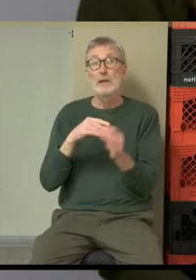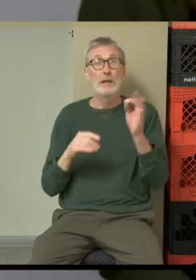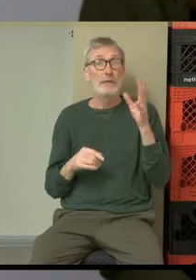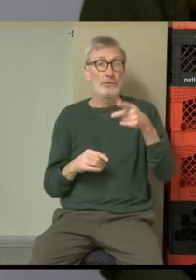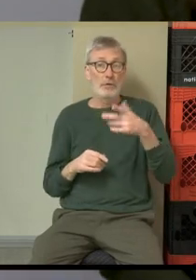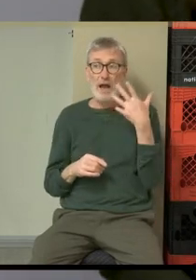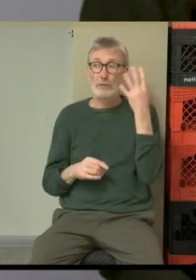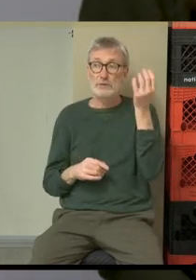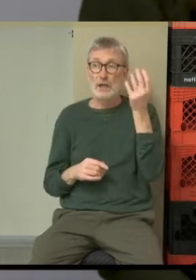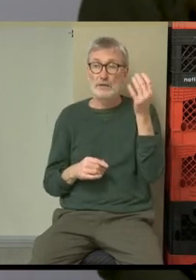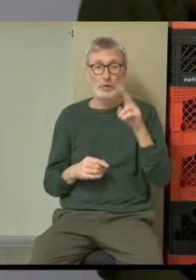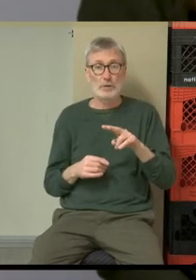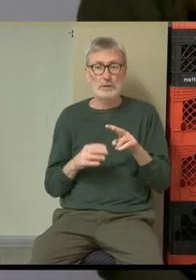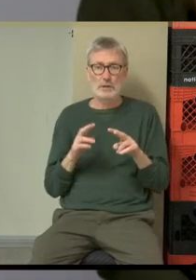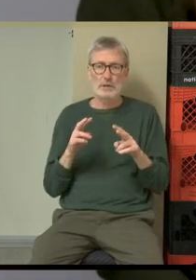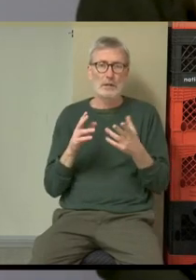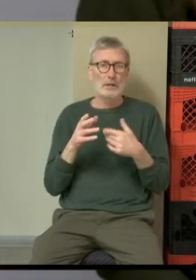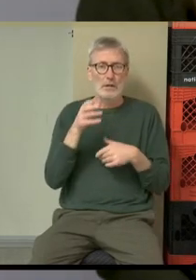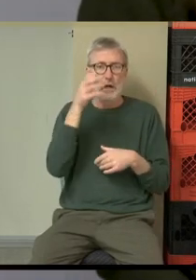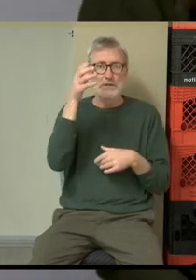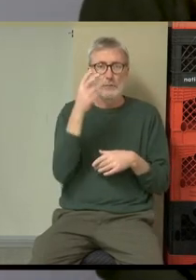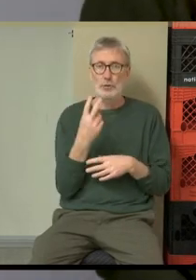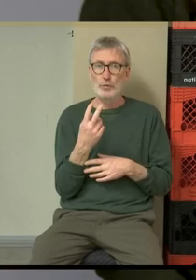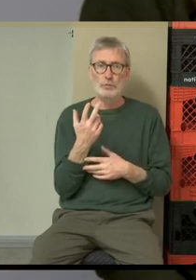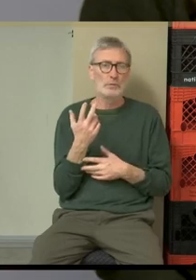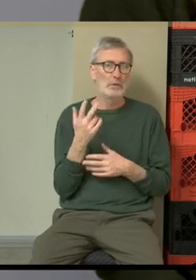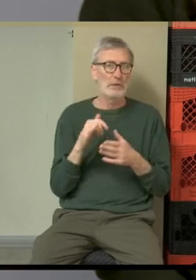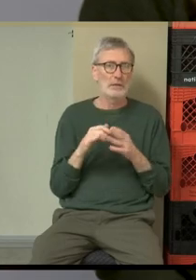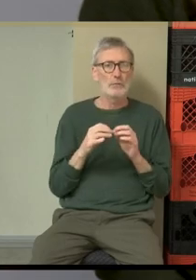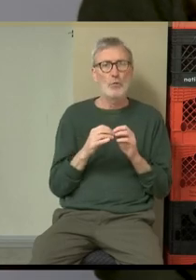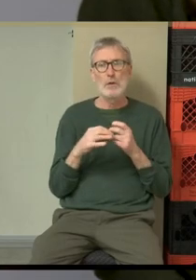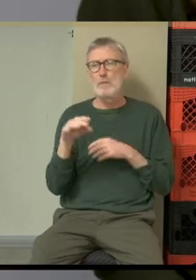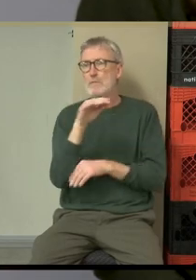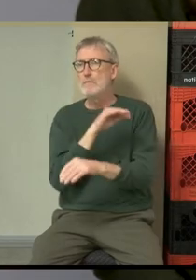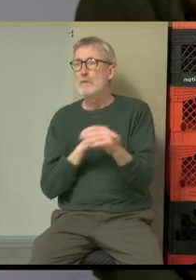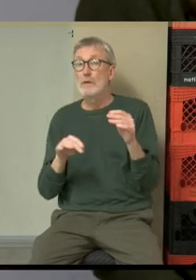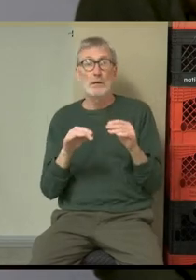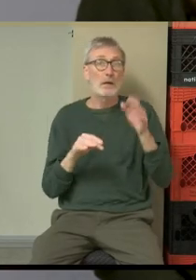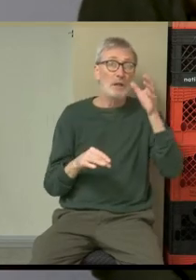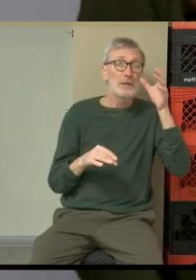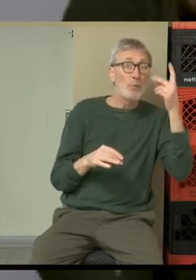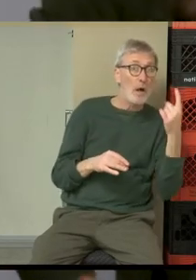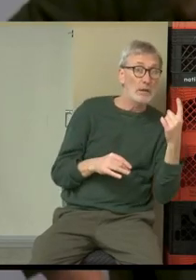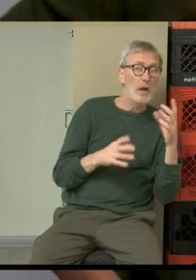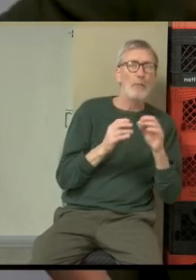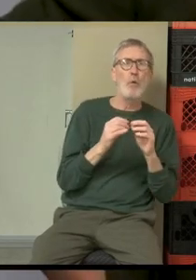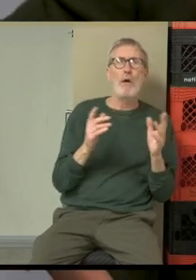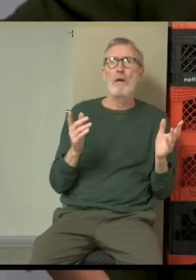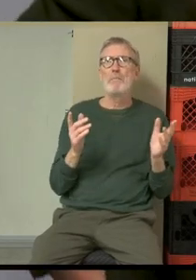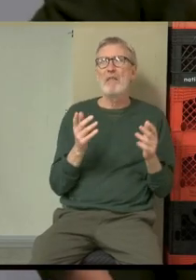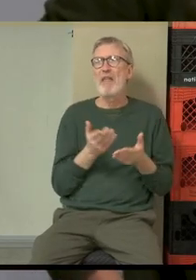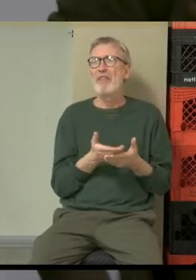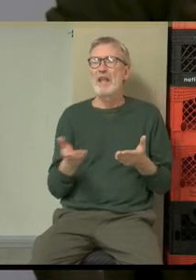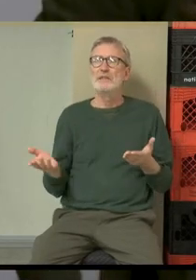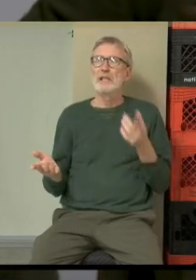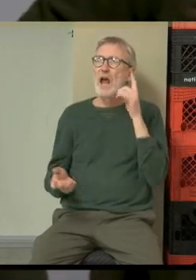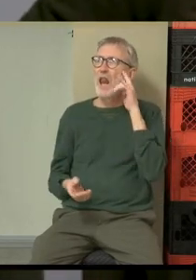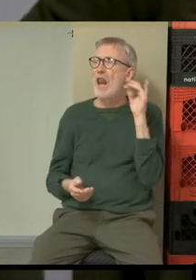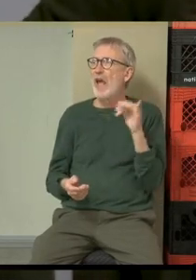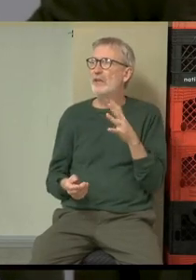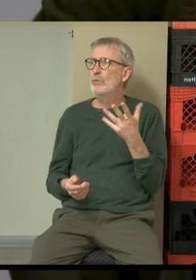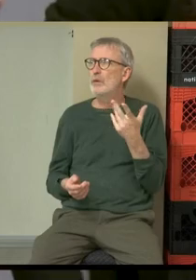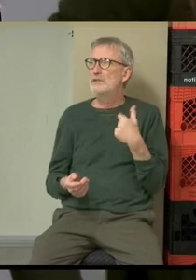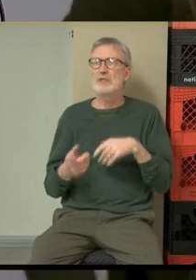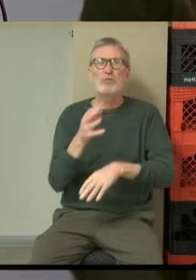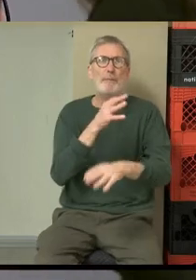and you're looking at concept two, that's going to be more like moving things around. Concept one, there'll be more things where are